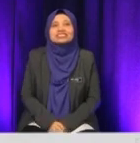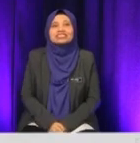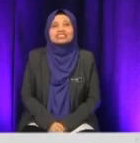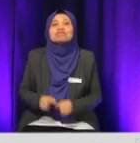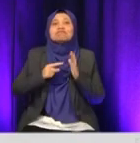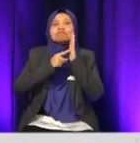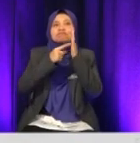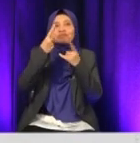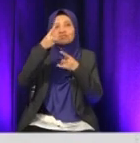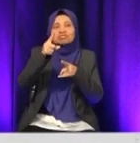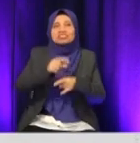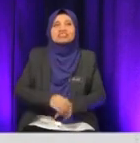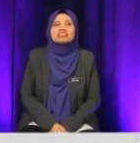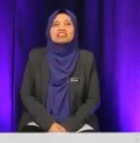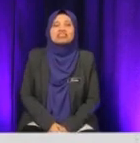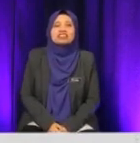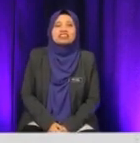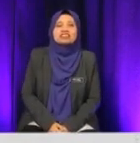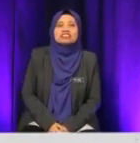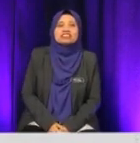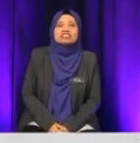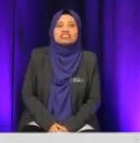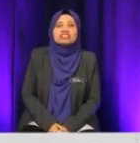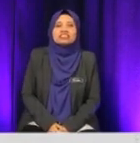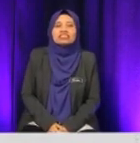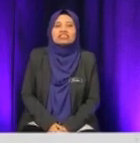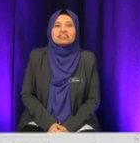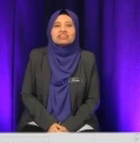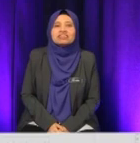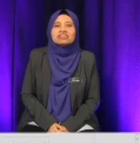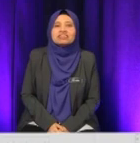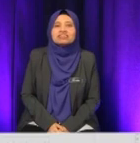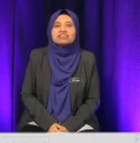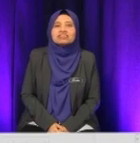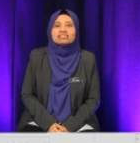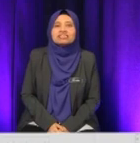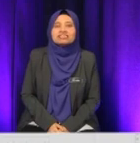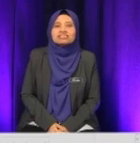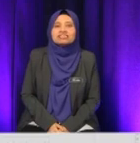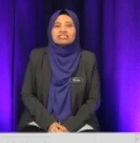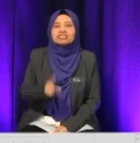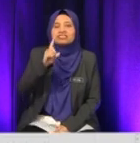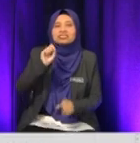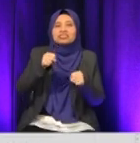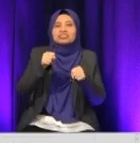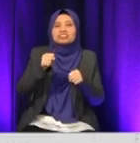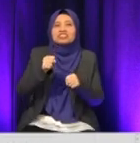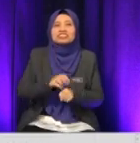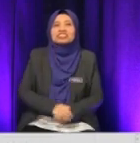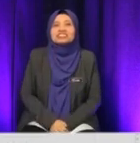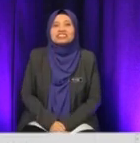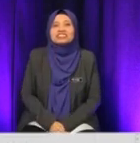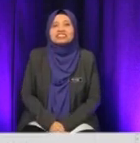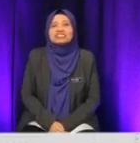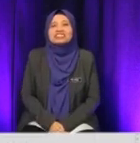answer. Yeah. You're going to decide. Doesn't matter. Okay. Is it a green card or red card? Do not put Isma, both Isma, up. You